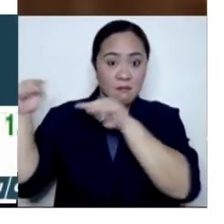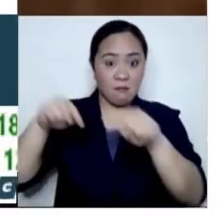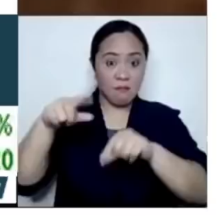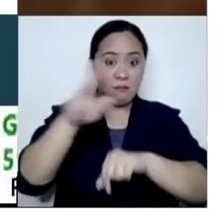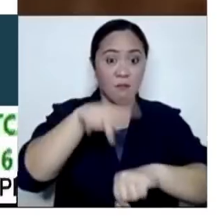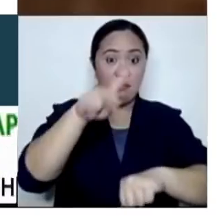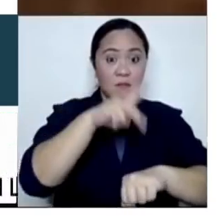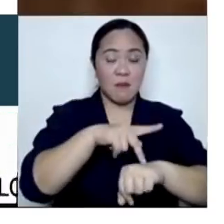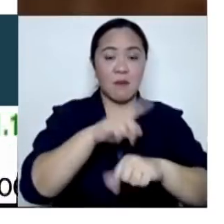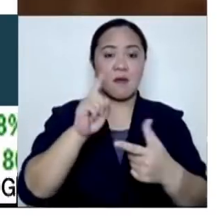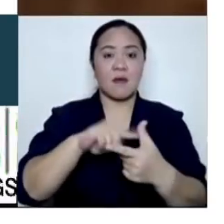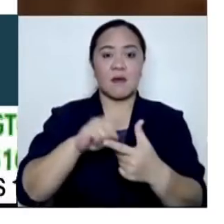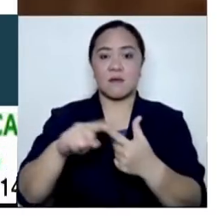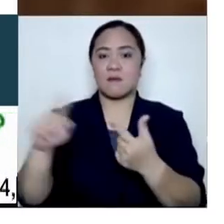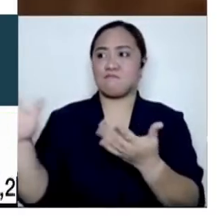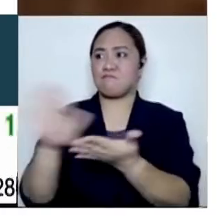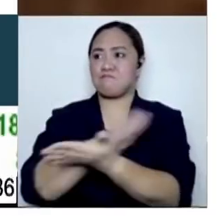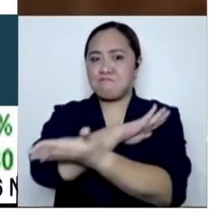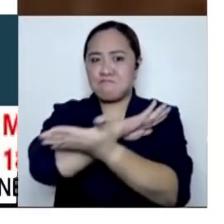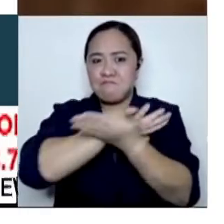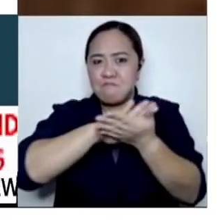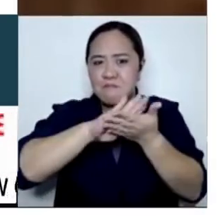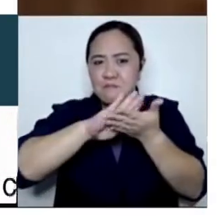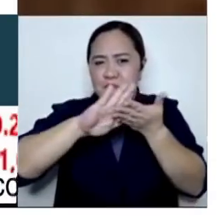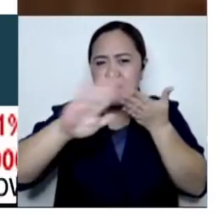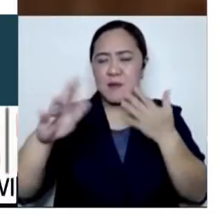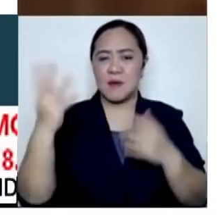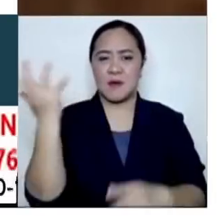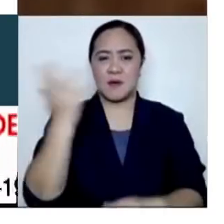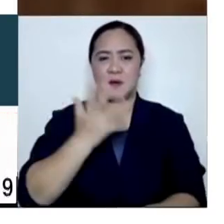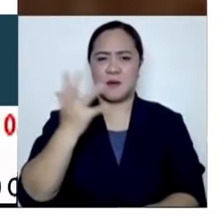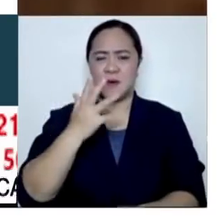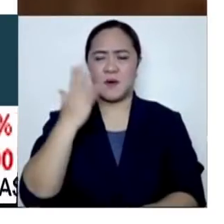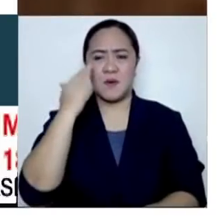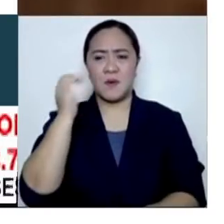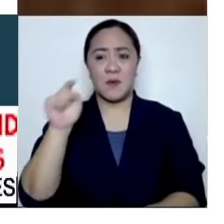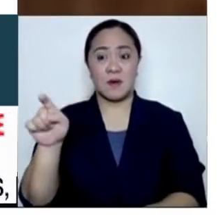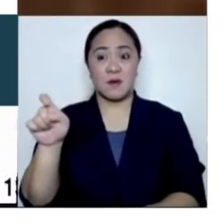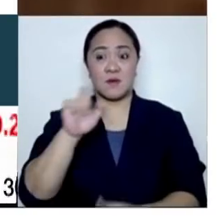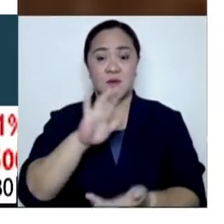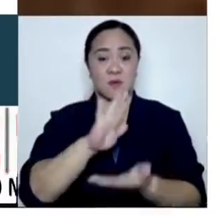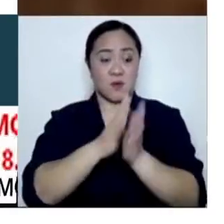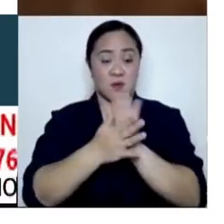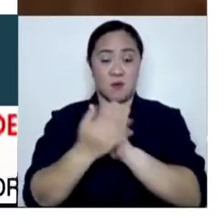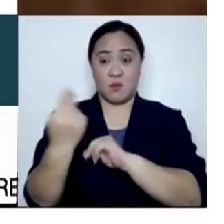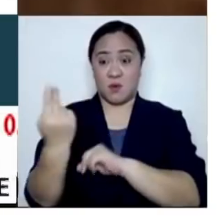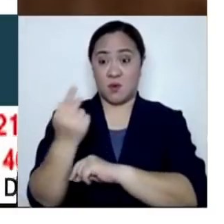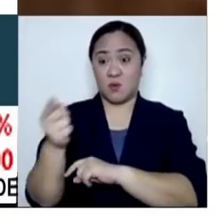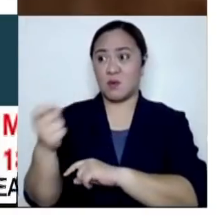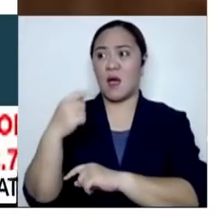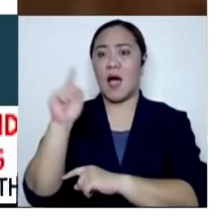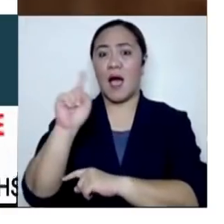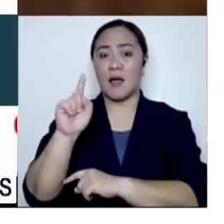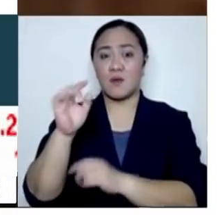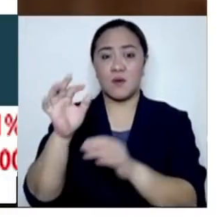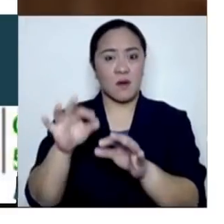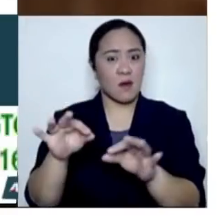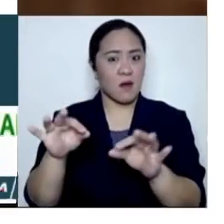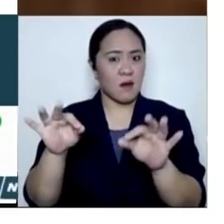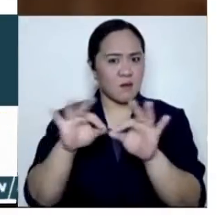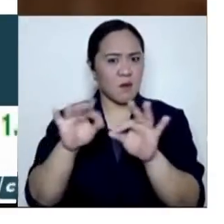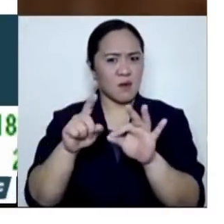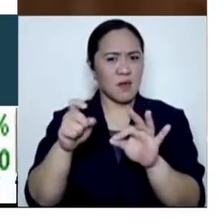it. And so in this particular case, remember the predicate here is that he has been lying. Not a crime yet. It's